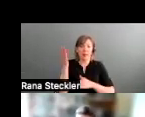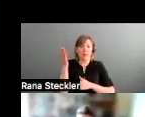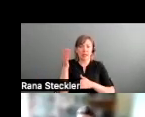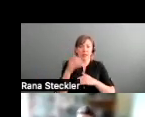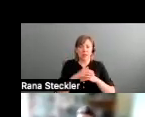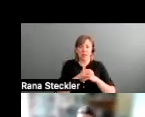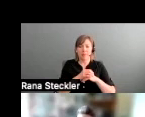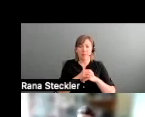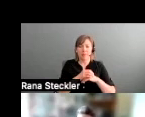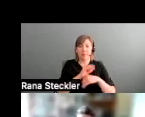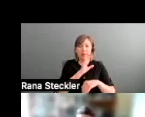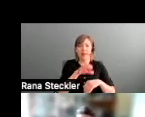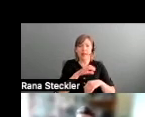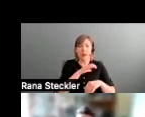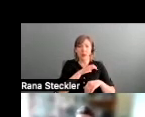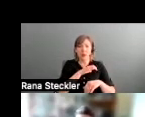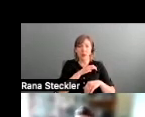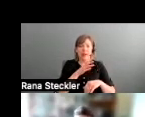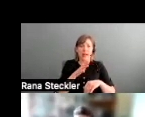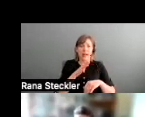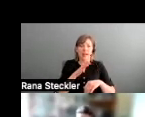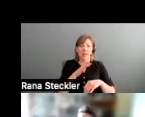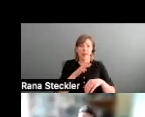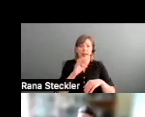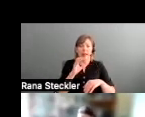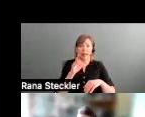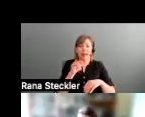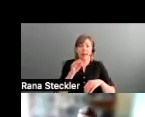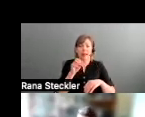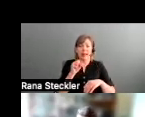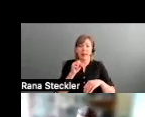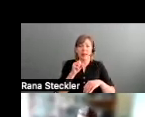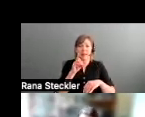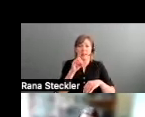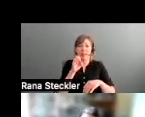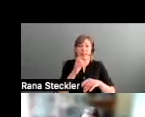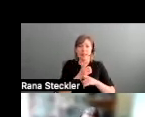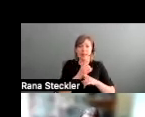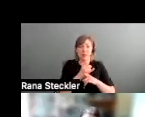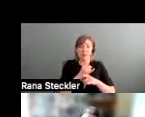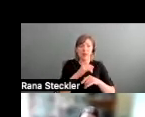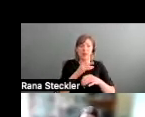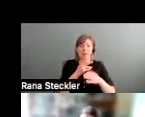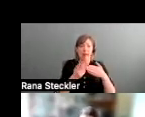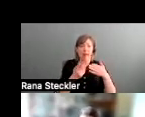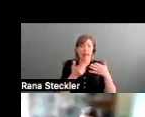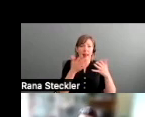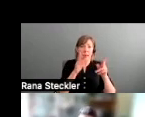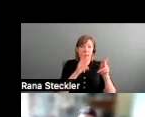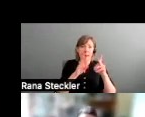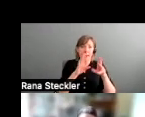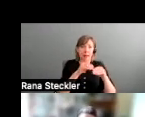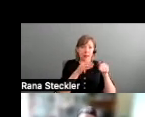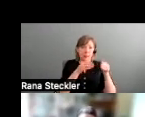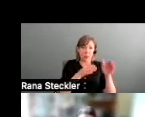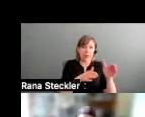presentation. The caricature kind of claims deinstitutionalization, failed, led to people in the